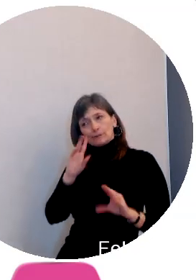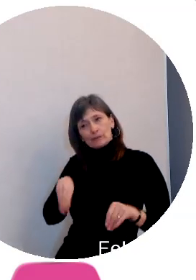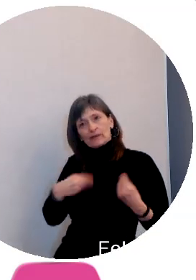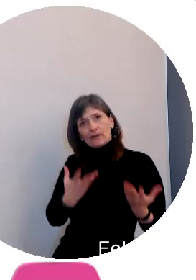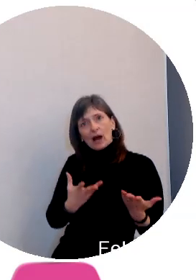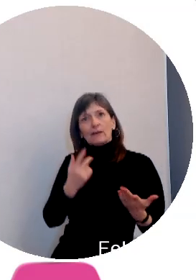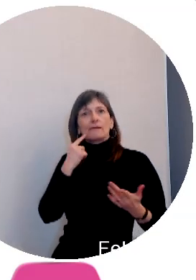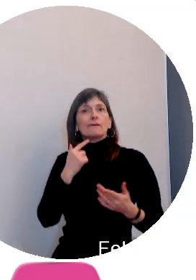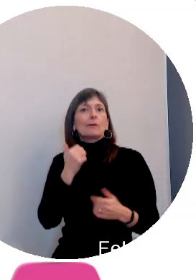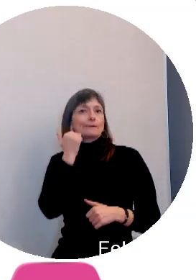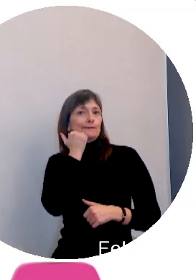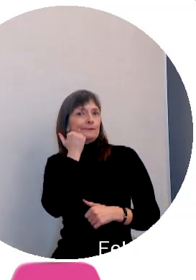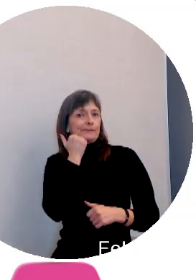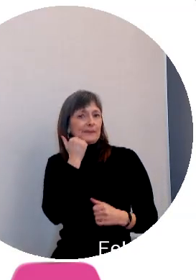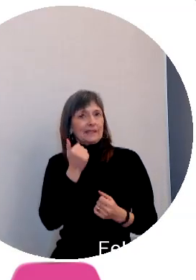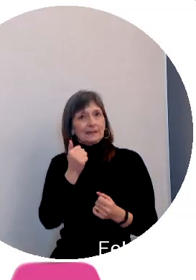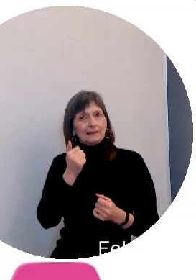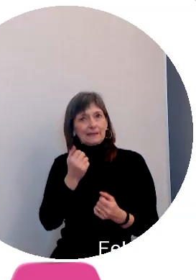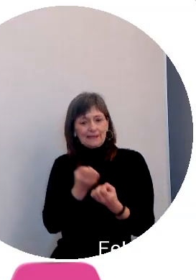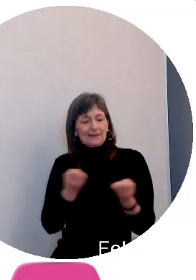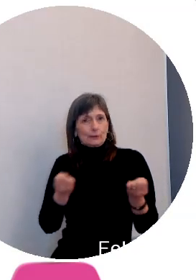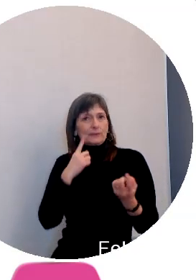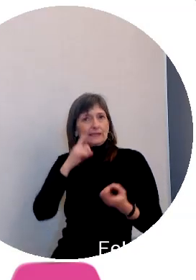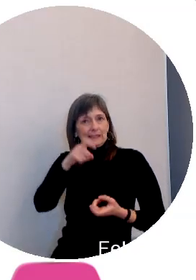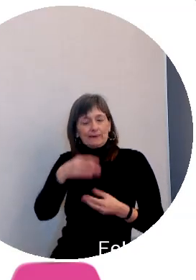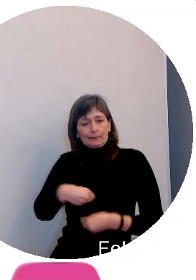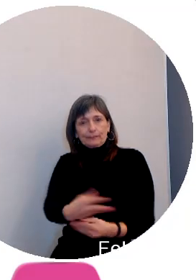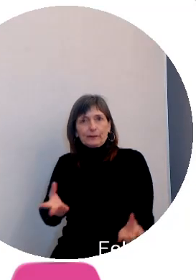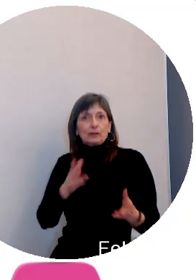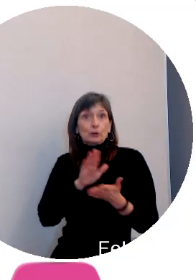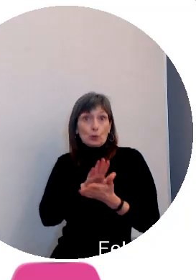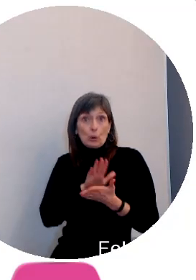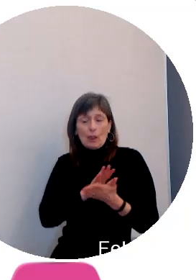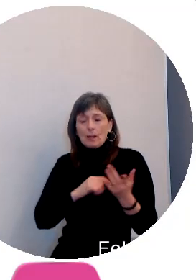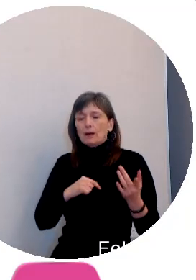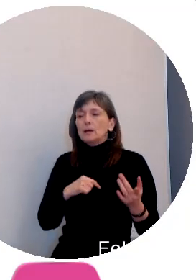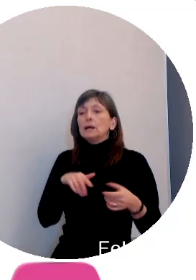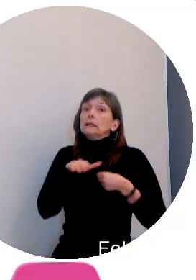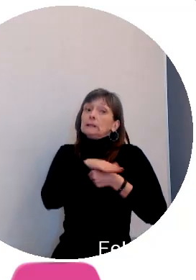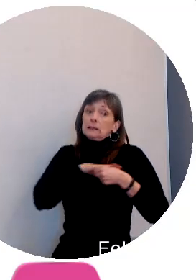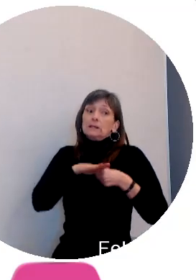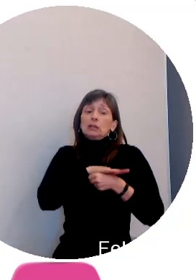products be provided free of charge in our schools. So the district,